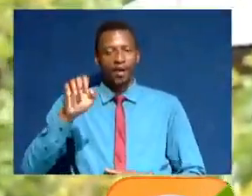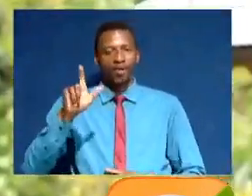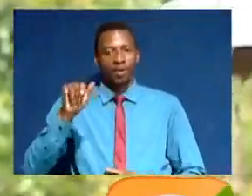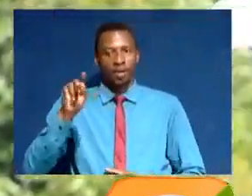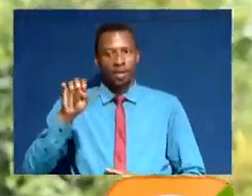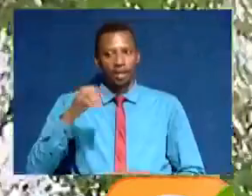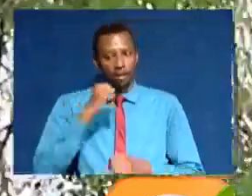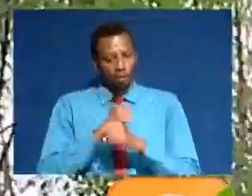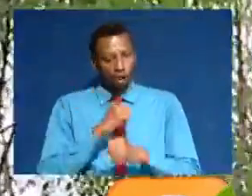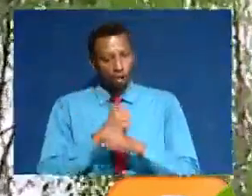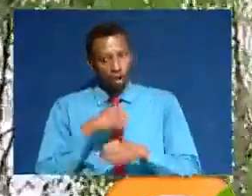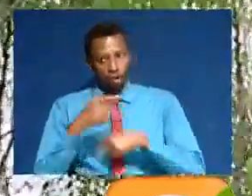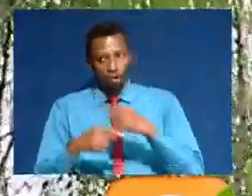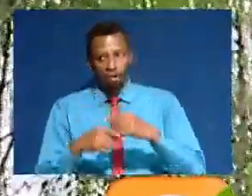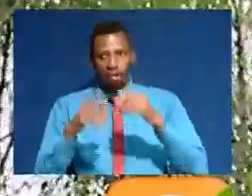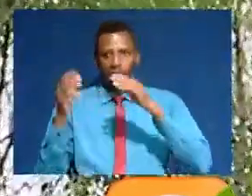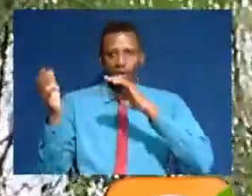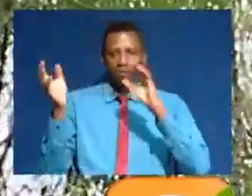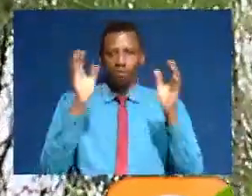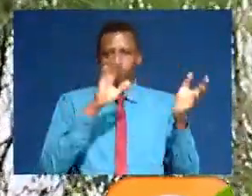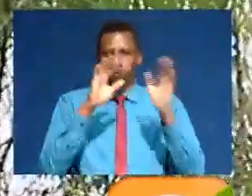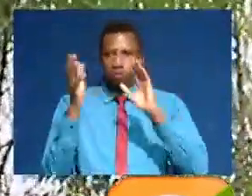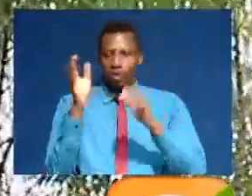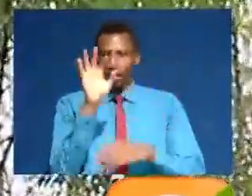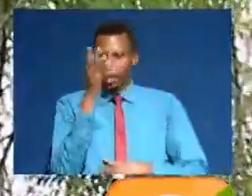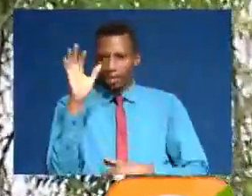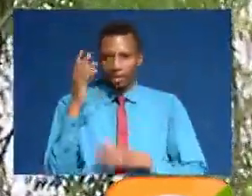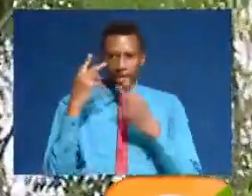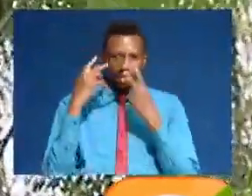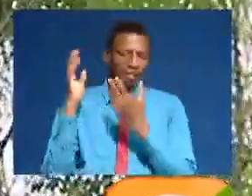The towering canopies swing to the rhythm of the morning wind